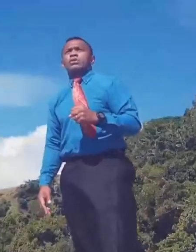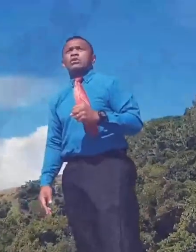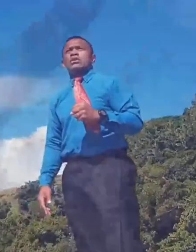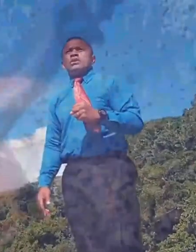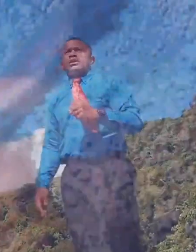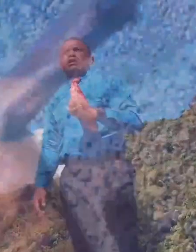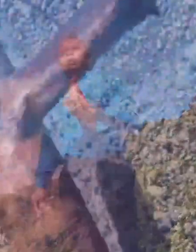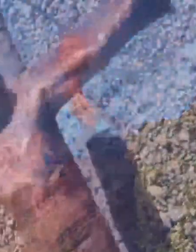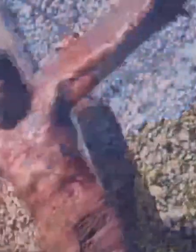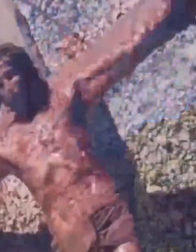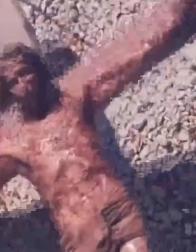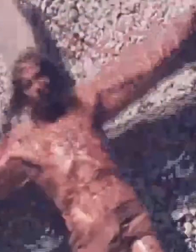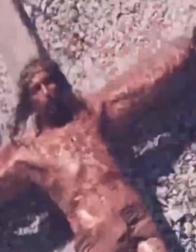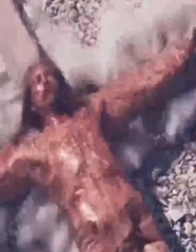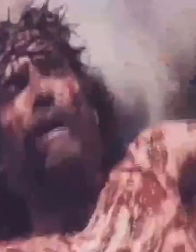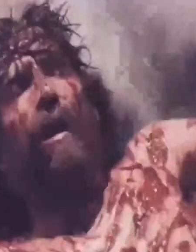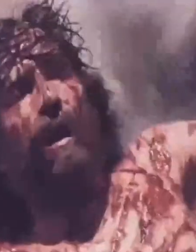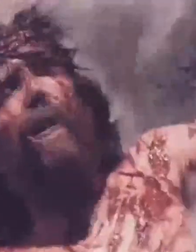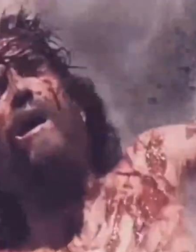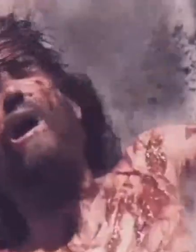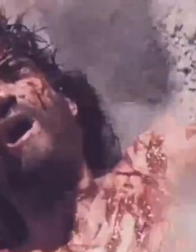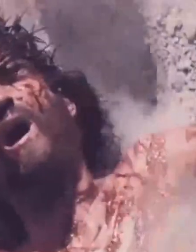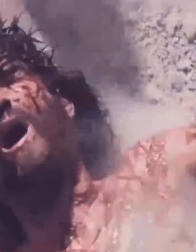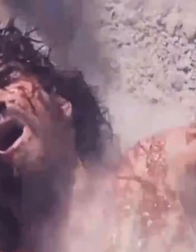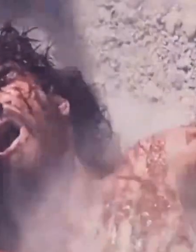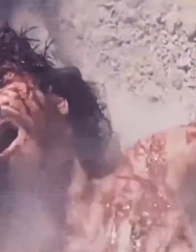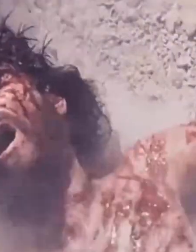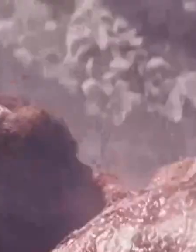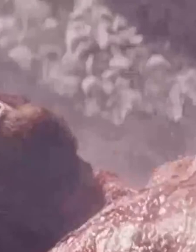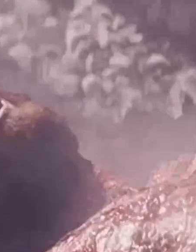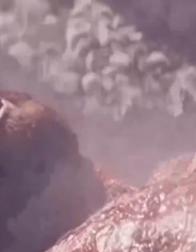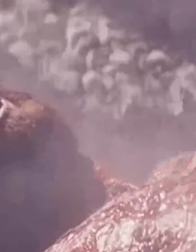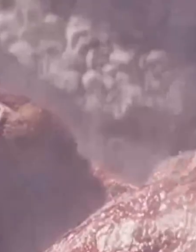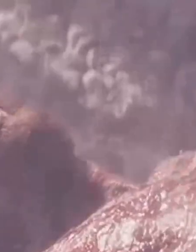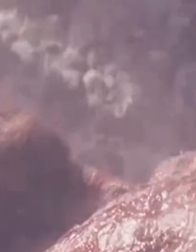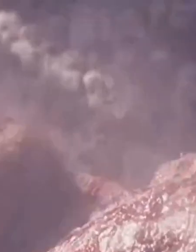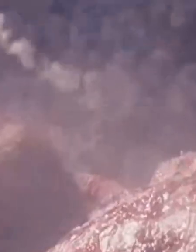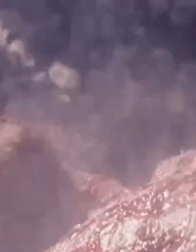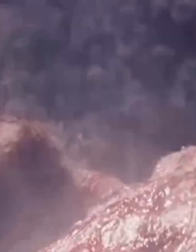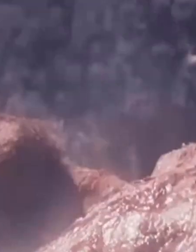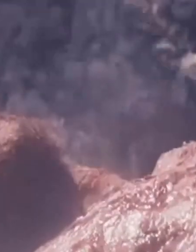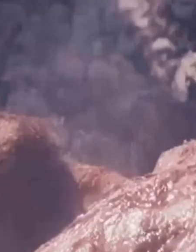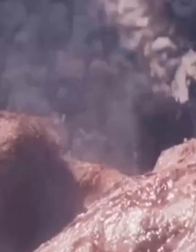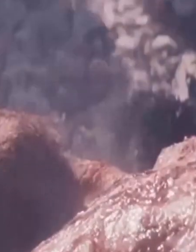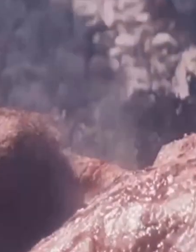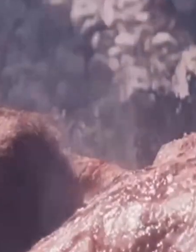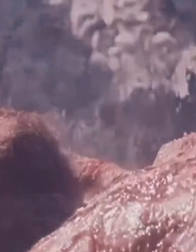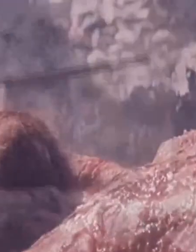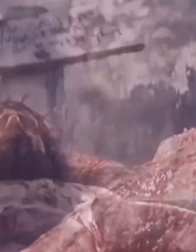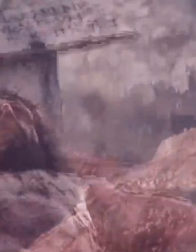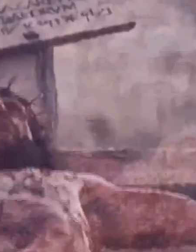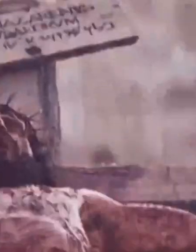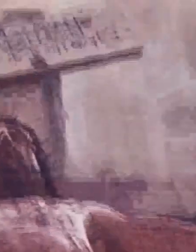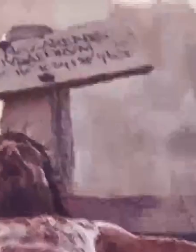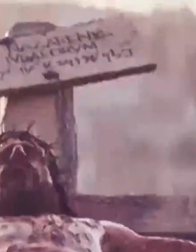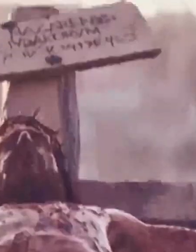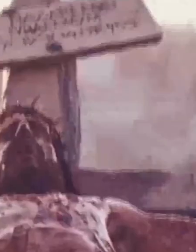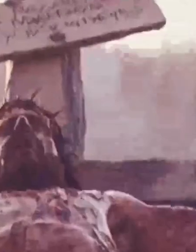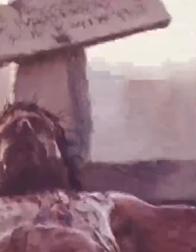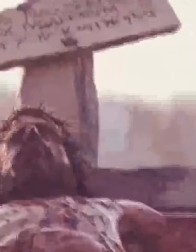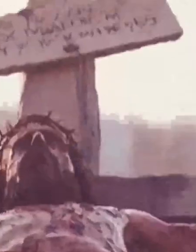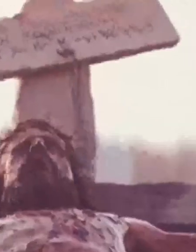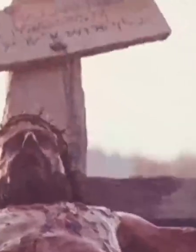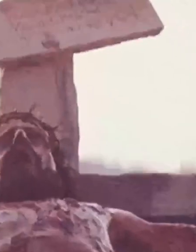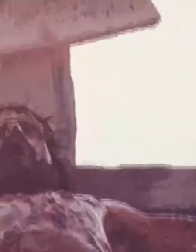Kristo. Kambulai kenda rupin bibi ni sole mula ya to mai kadwar ni ongona